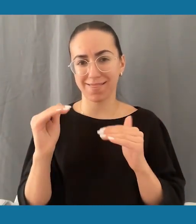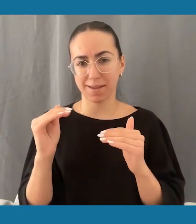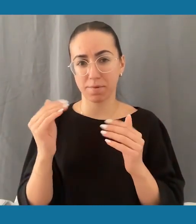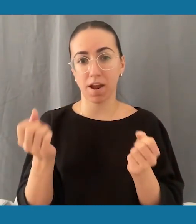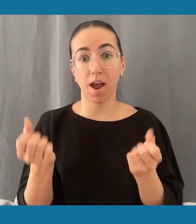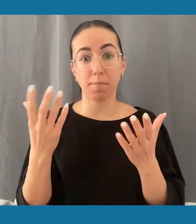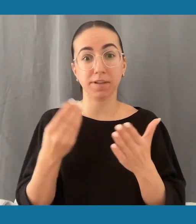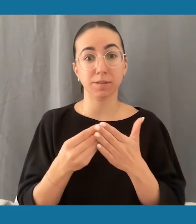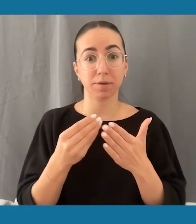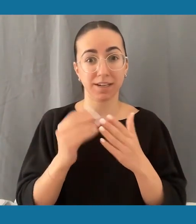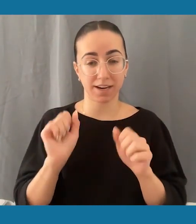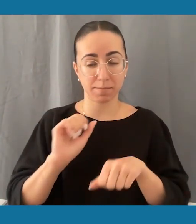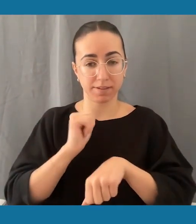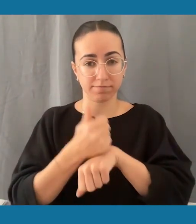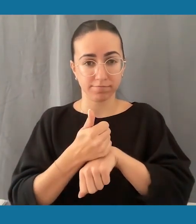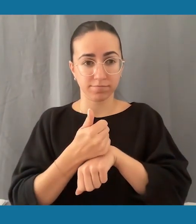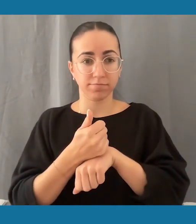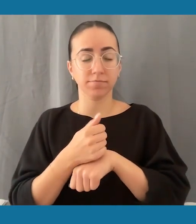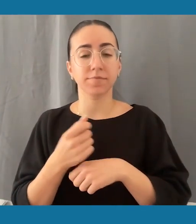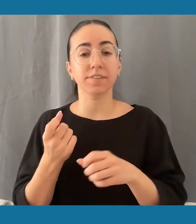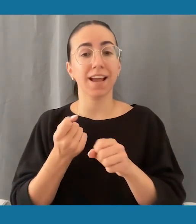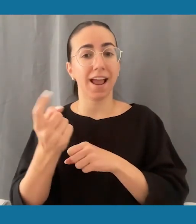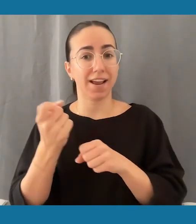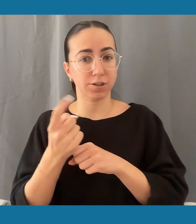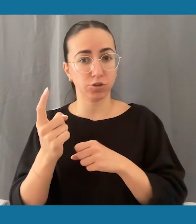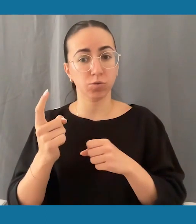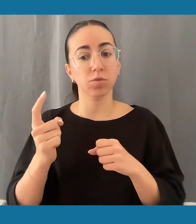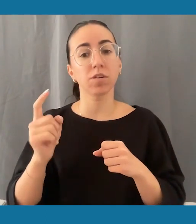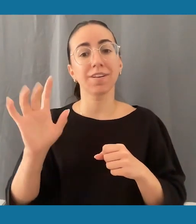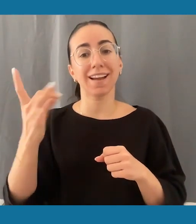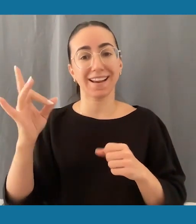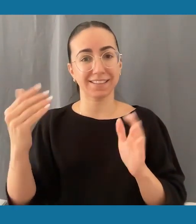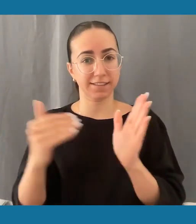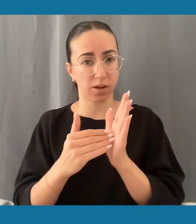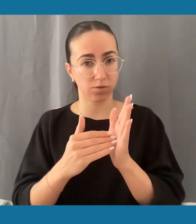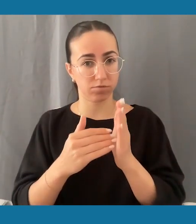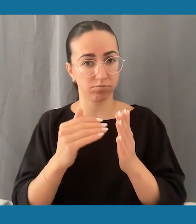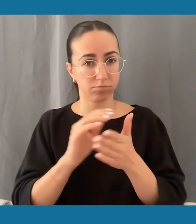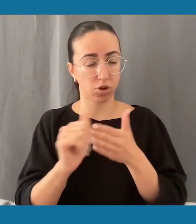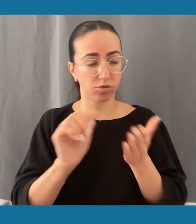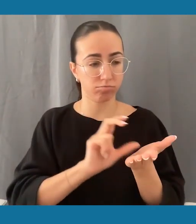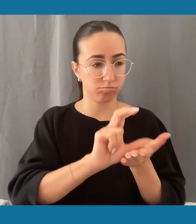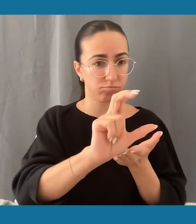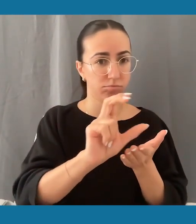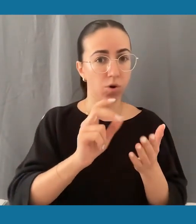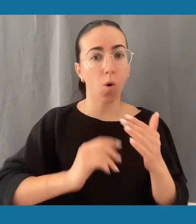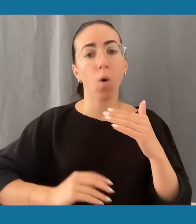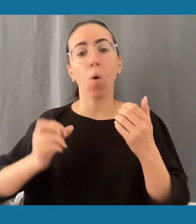of $18,000 contributed or a maximum limit of $100,000 if you're on SSI